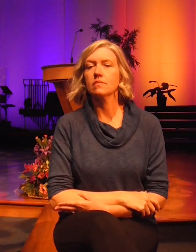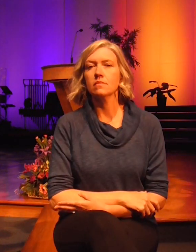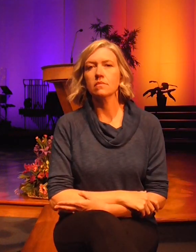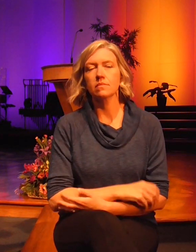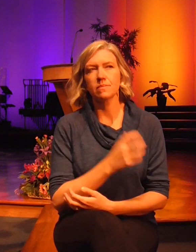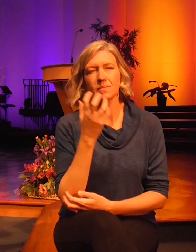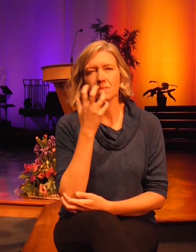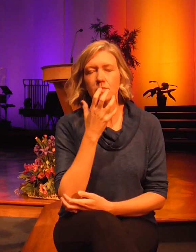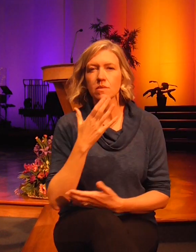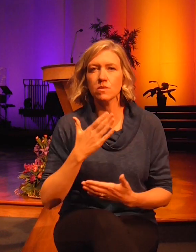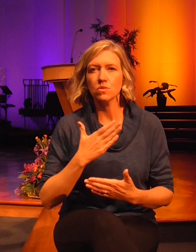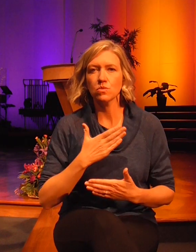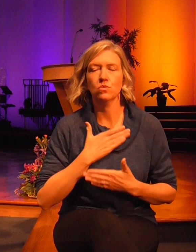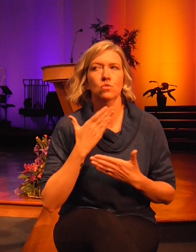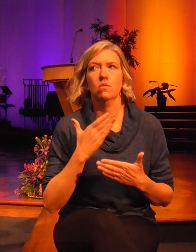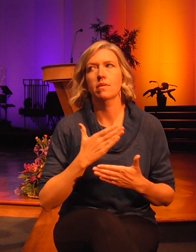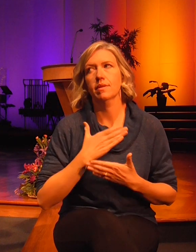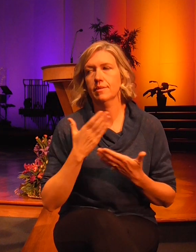What a joy it is